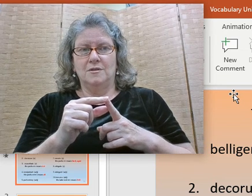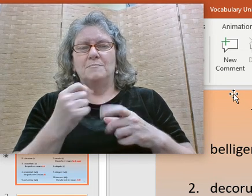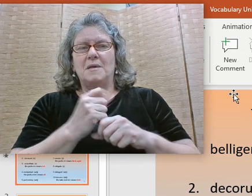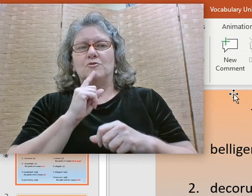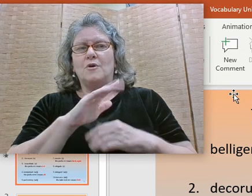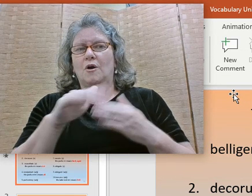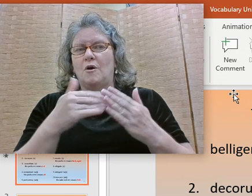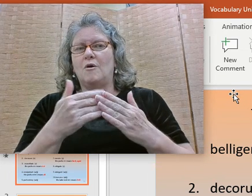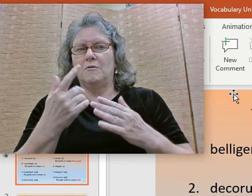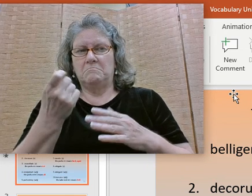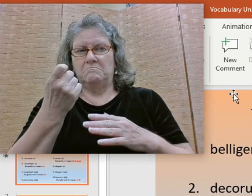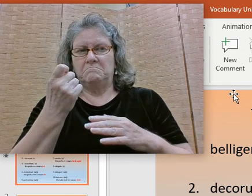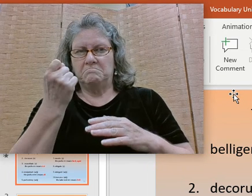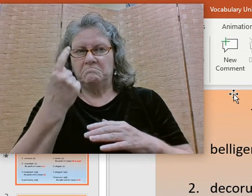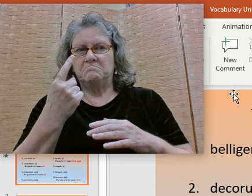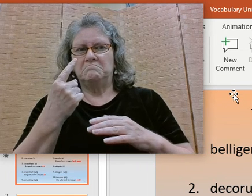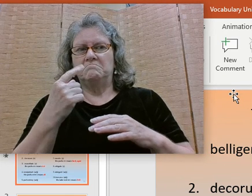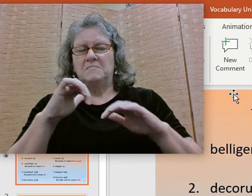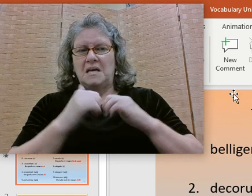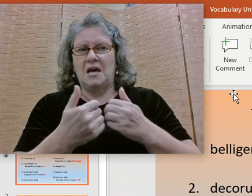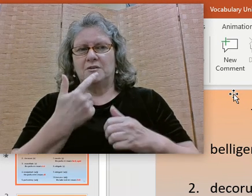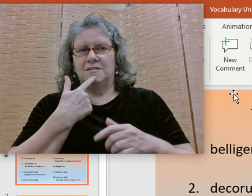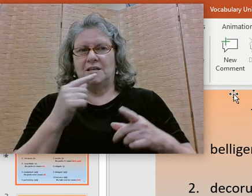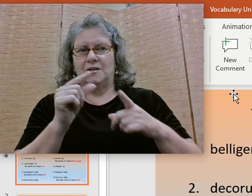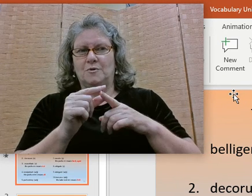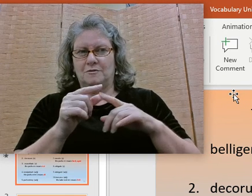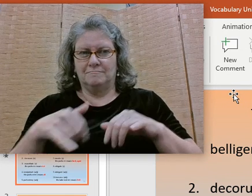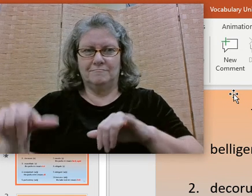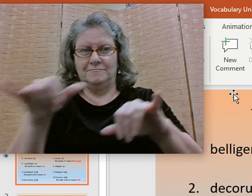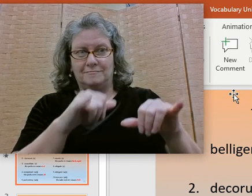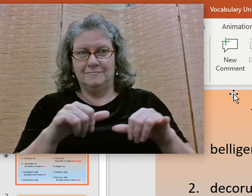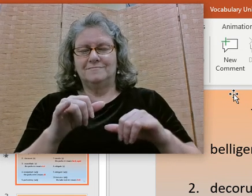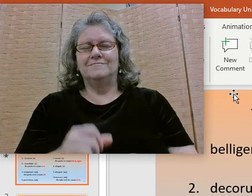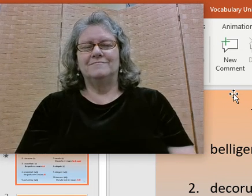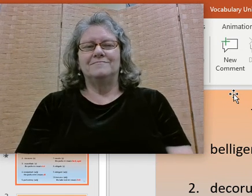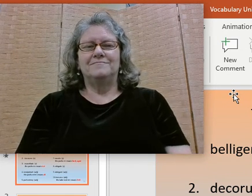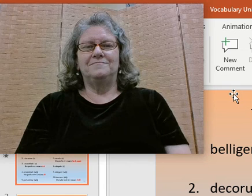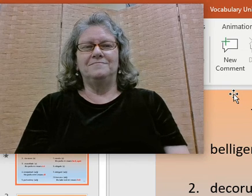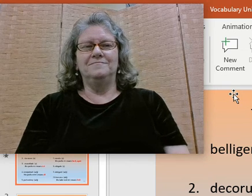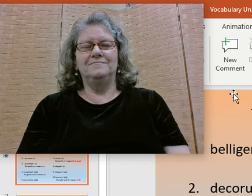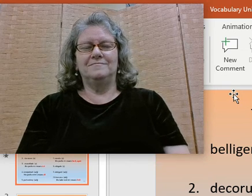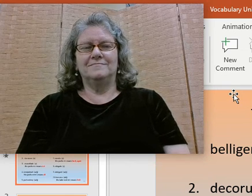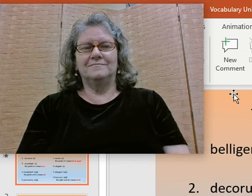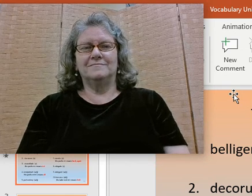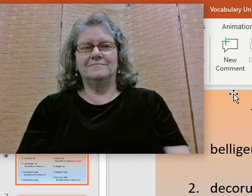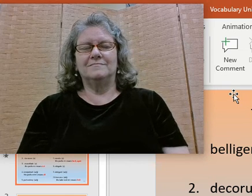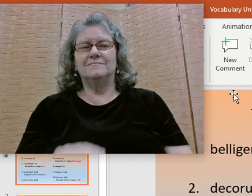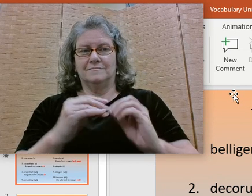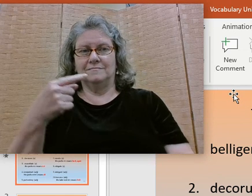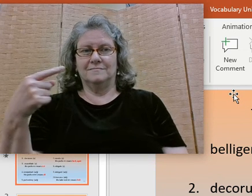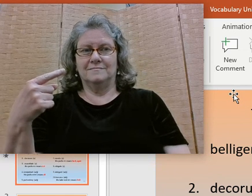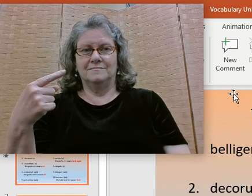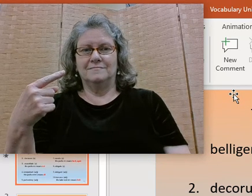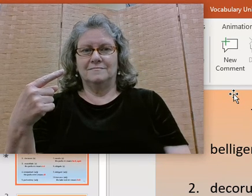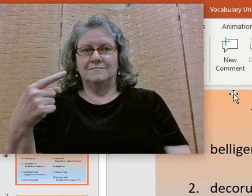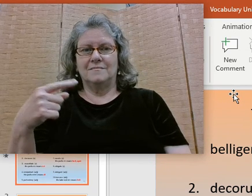on the same page as to how these words are supposed to be pronounced correctly. All right, number 1